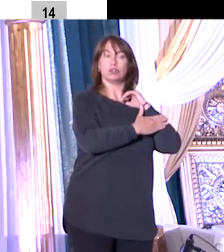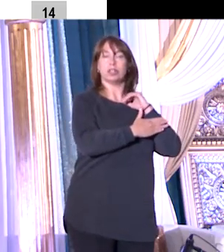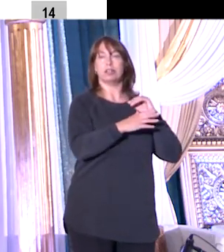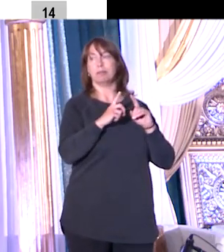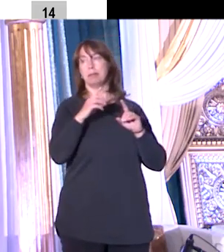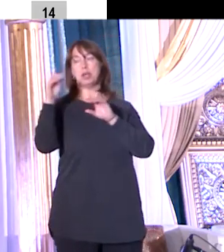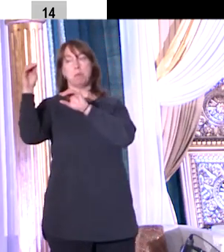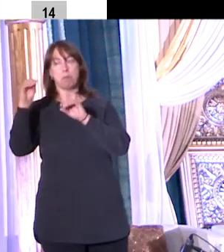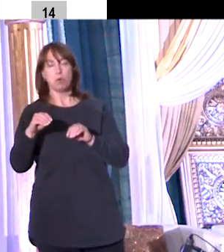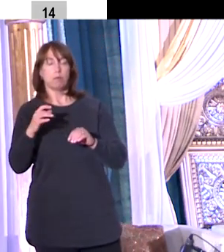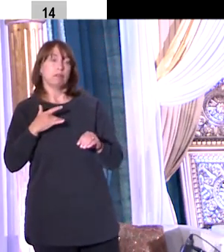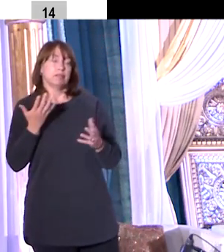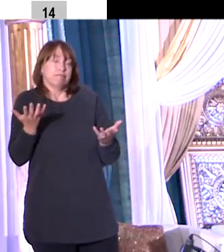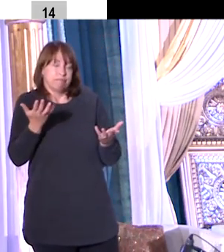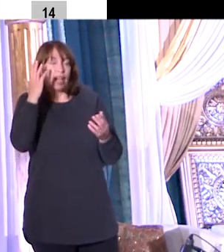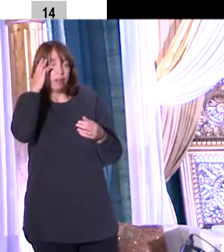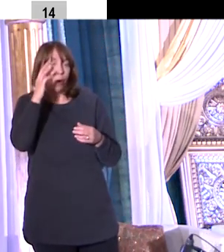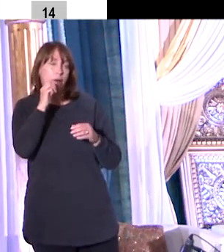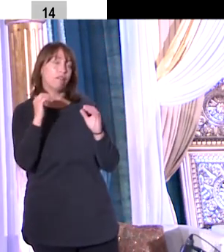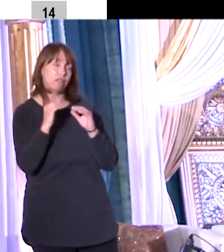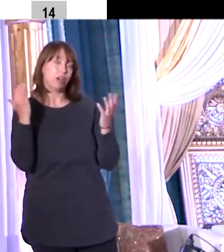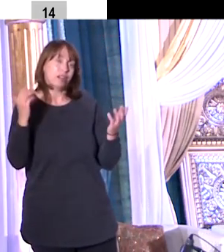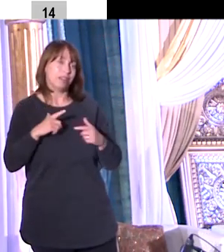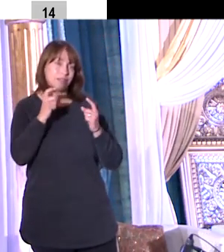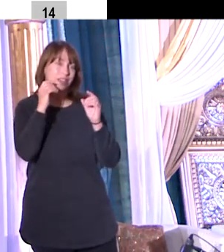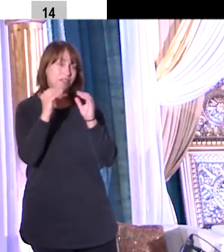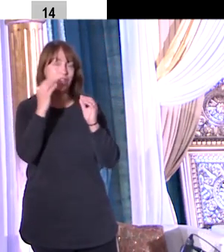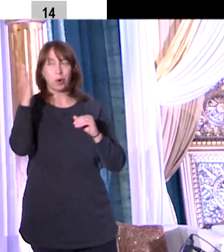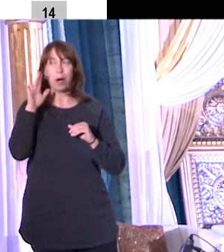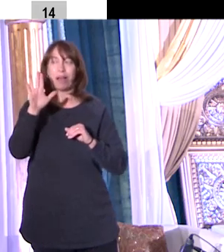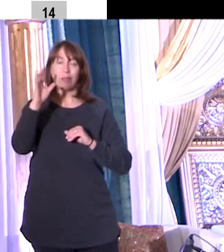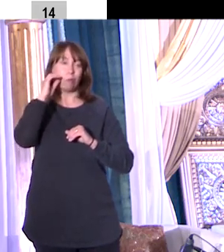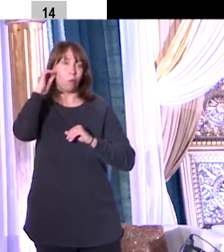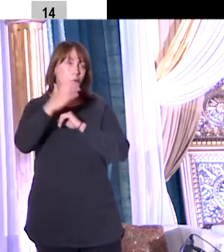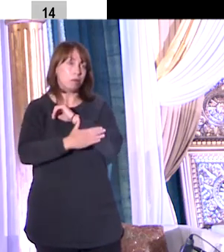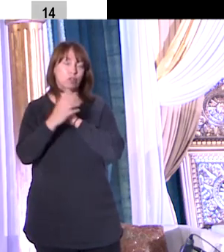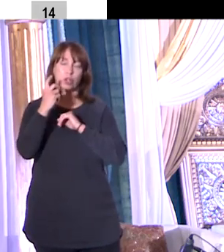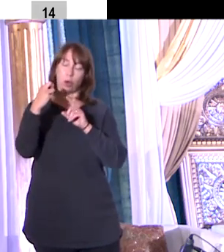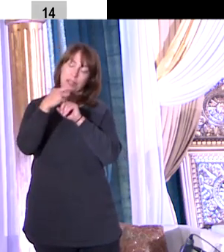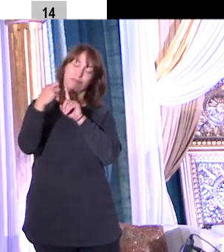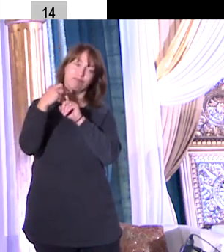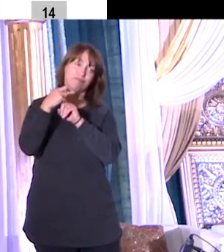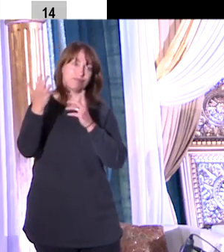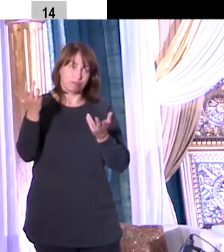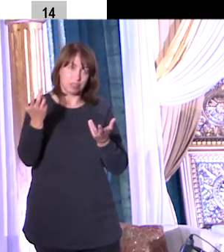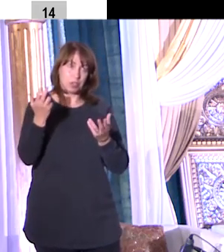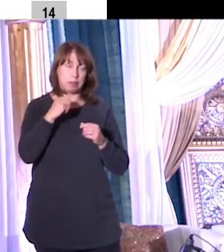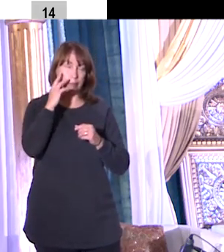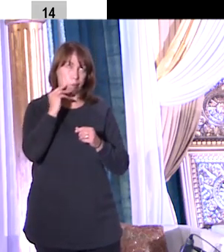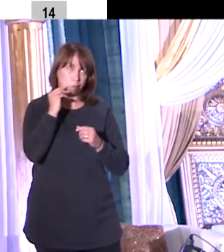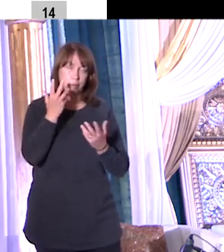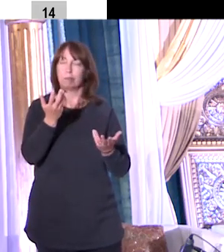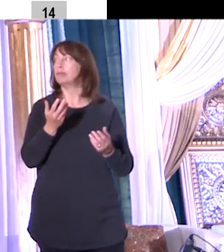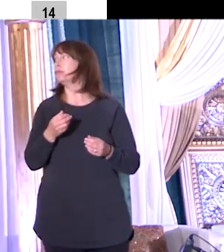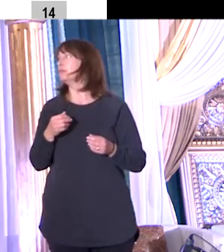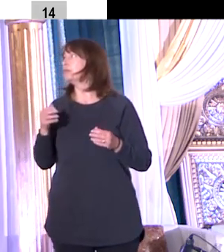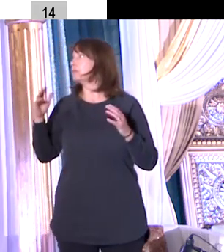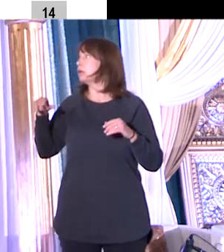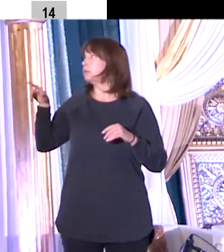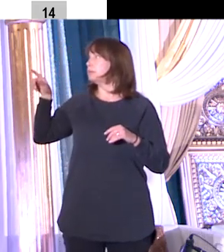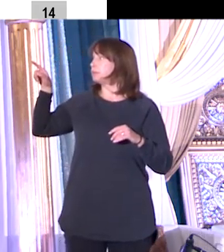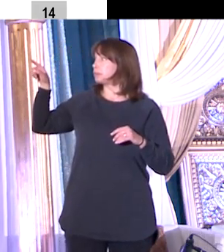inhibited at one point or another about expressing one's opinion due to one's race or ethnicity or religion?